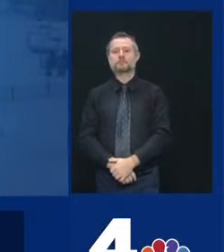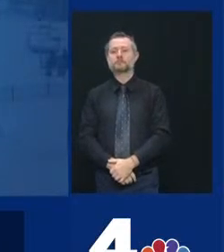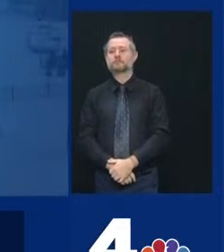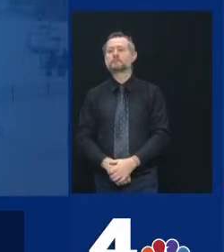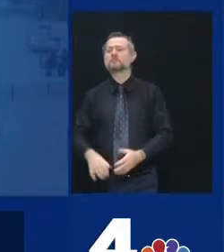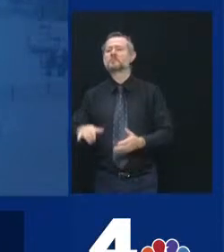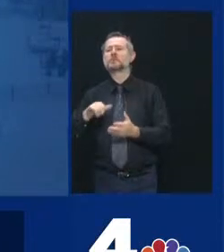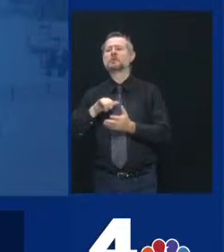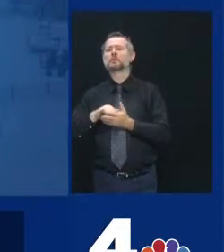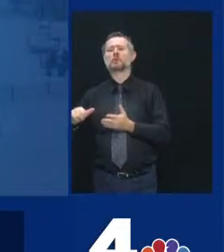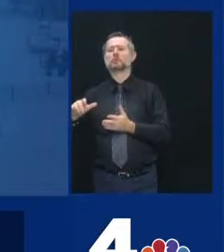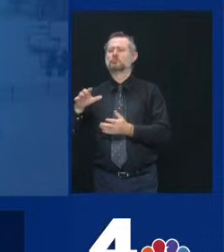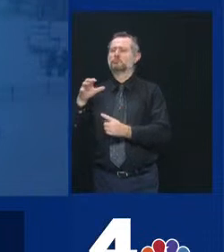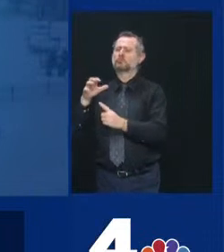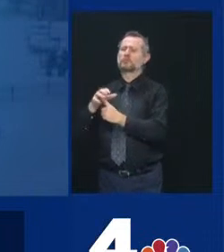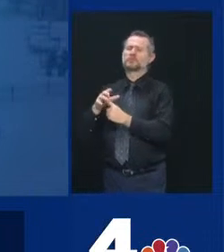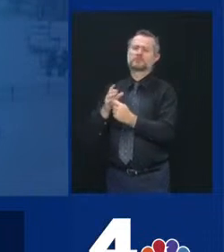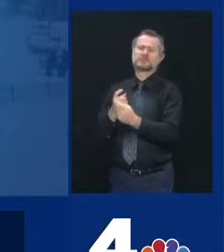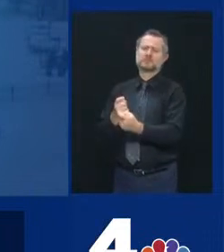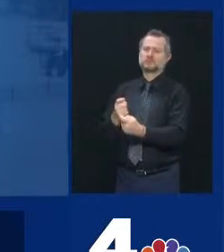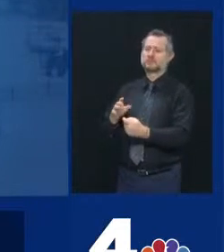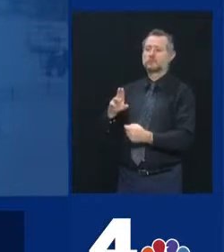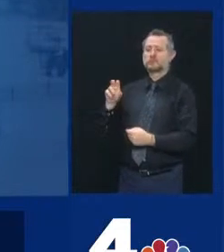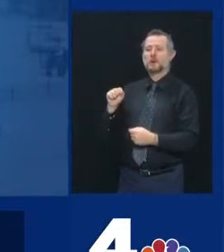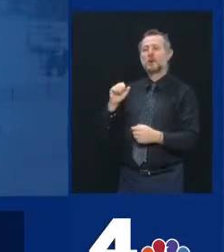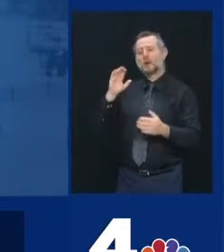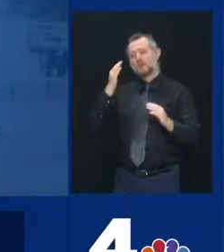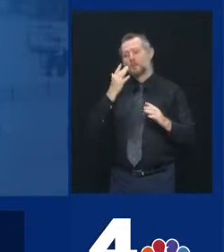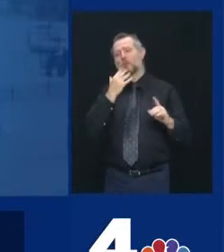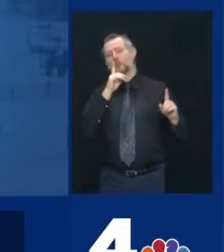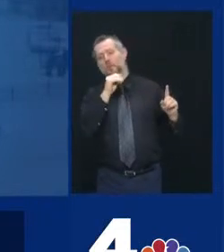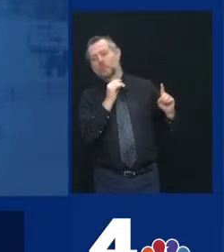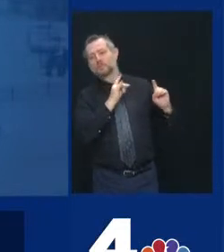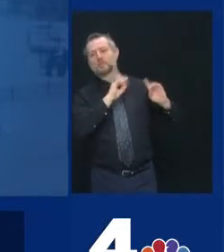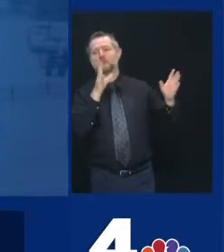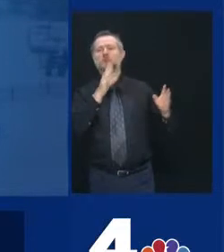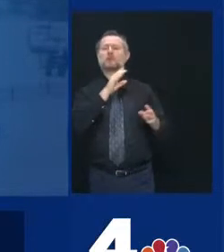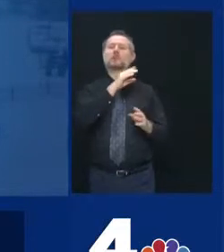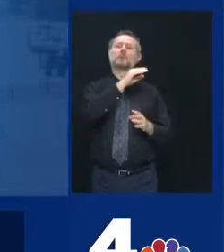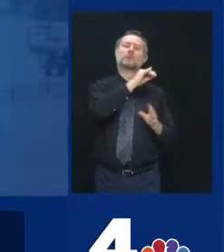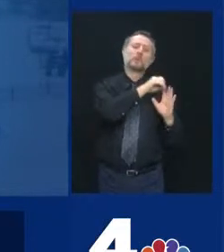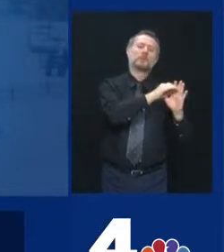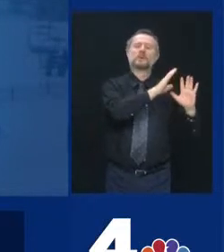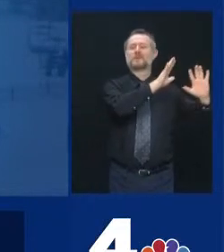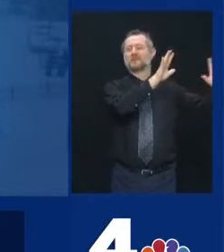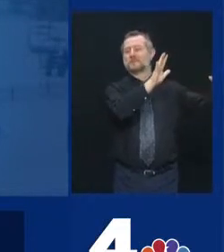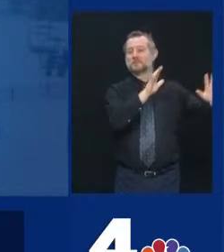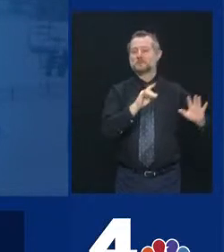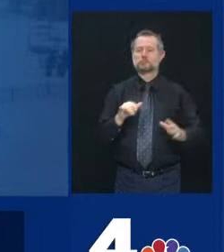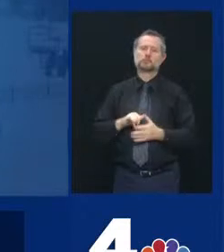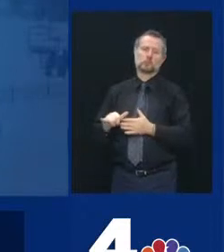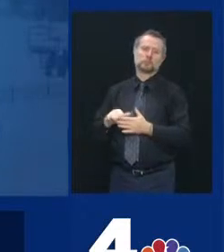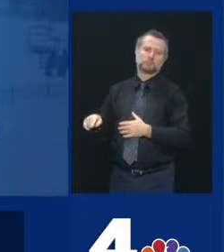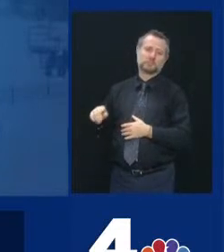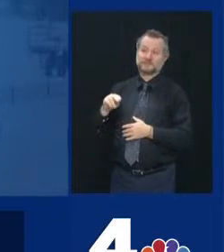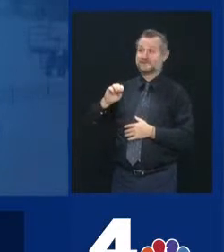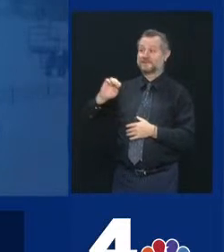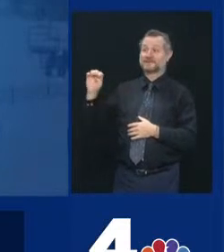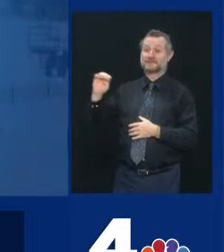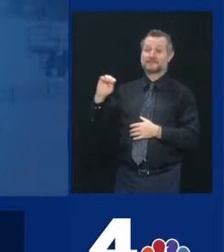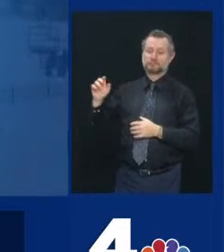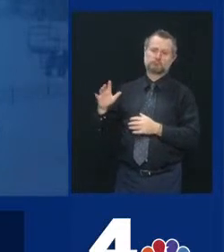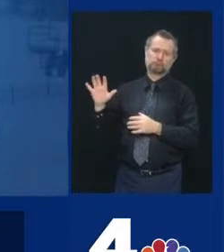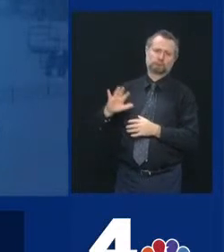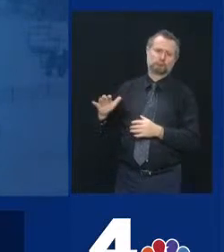States of America. I know people talk about Aspen, Colorado, Wyoming. No. There are significant